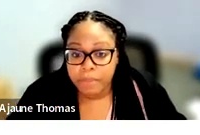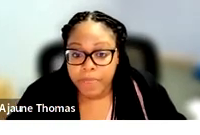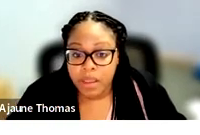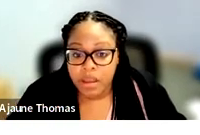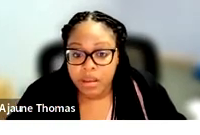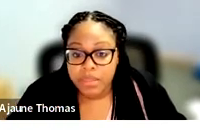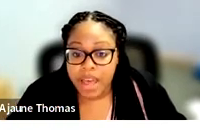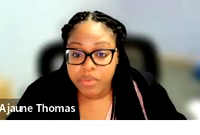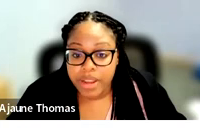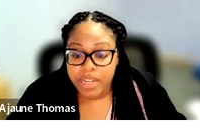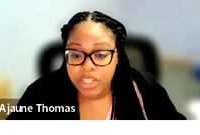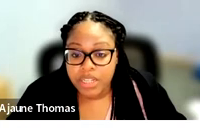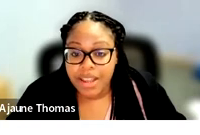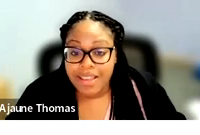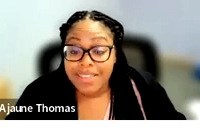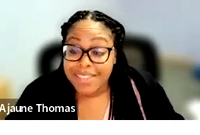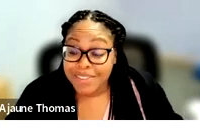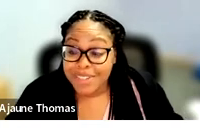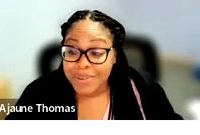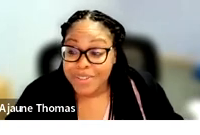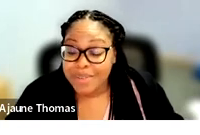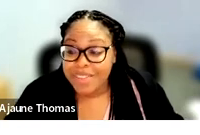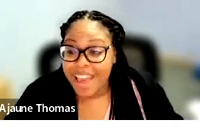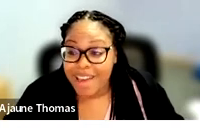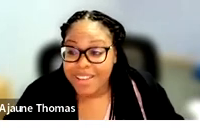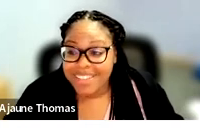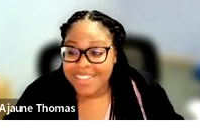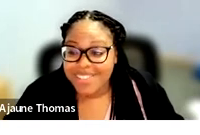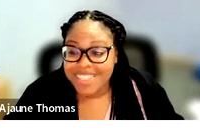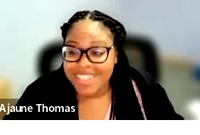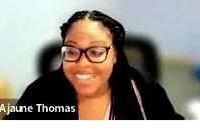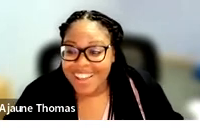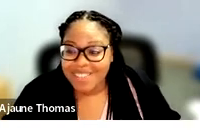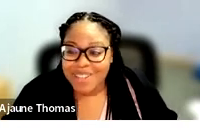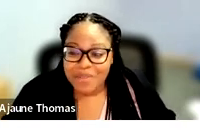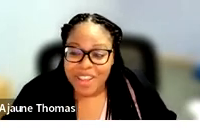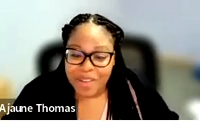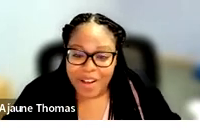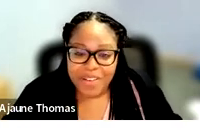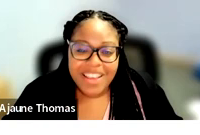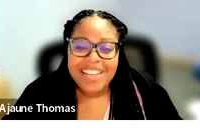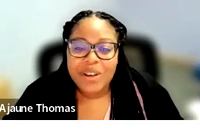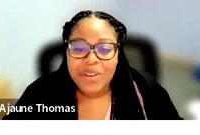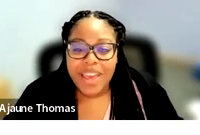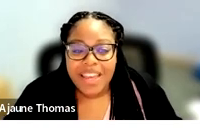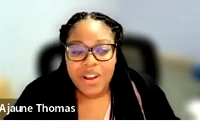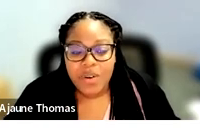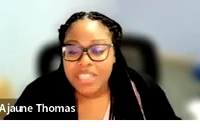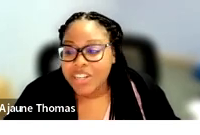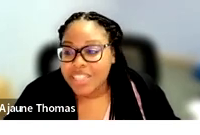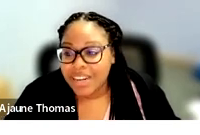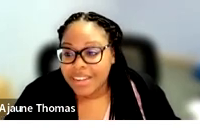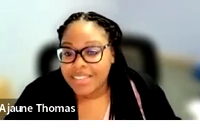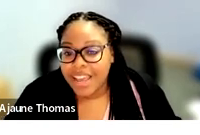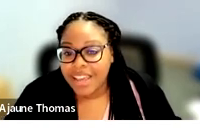implant. Sound recognition. This is really cool and something that Abby just recently told me about. So you can go